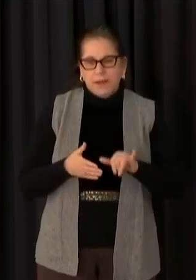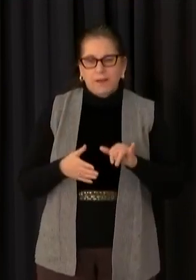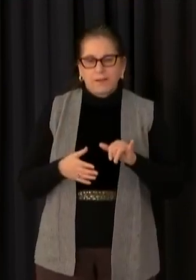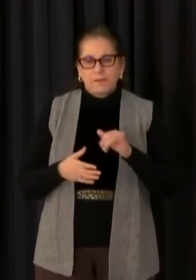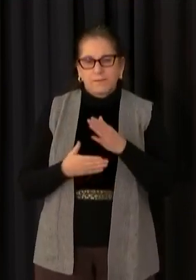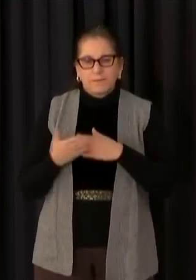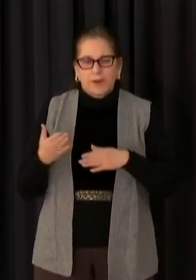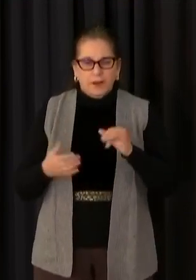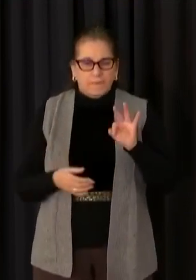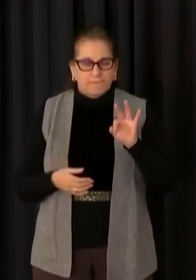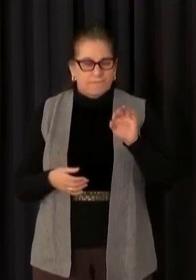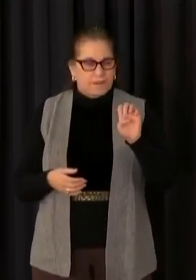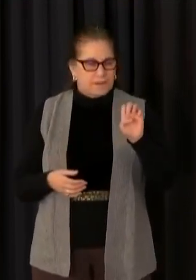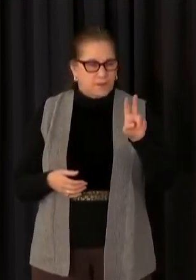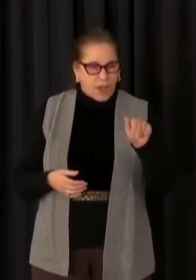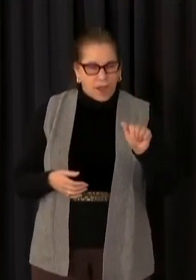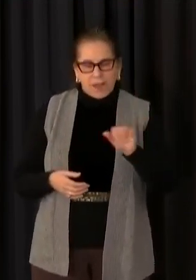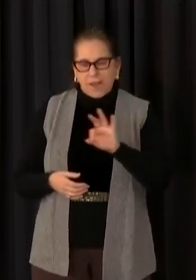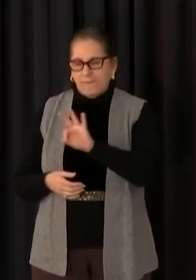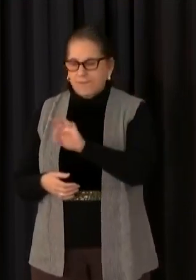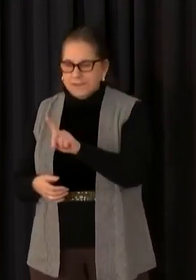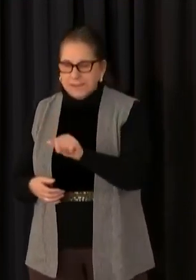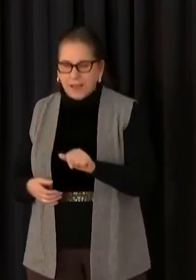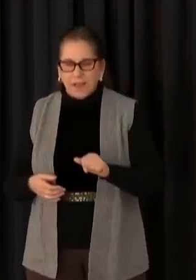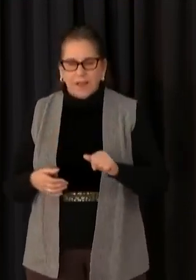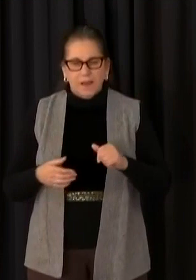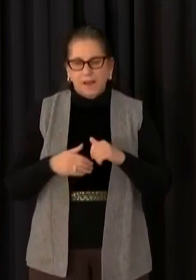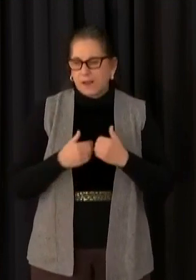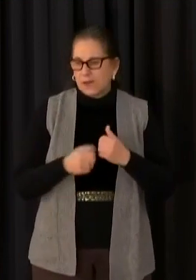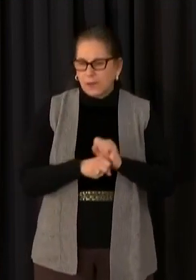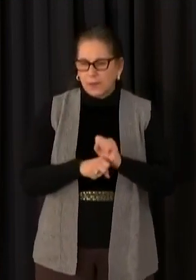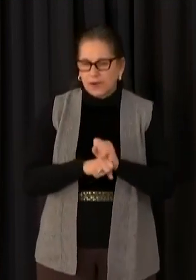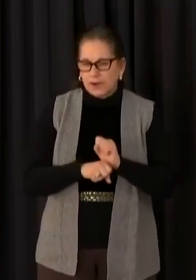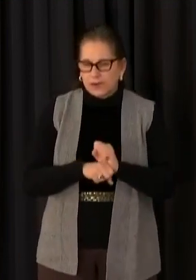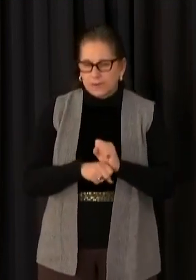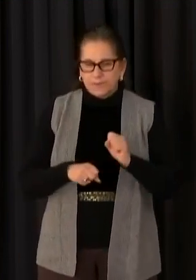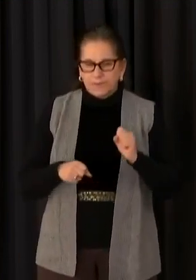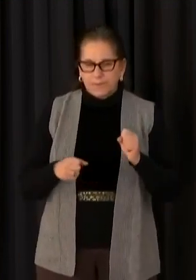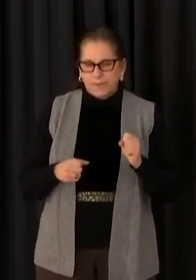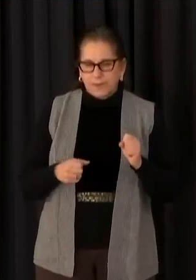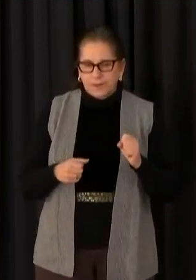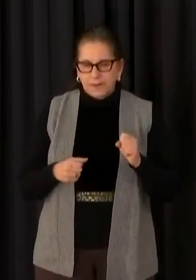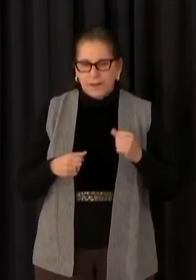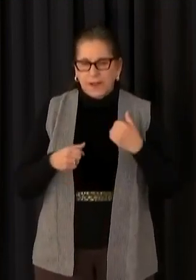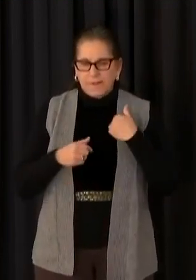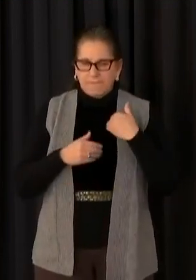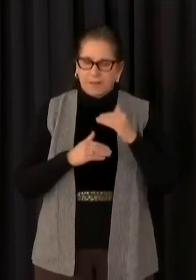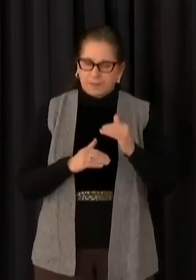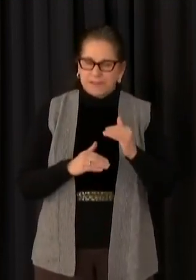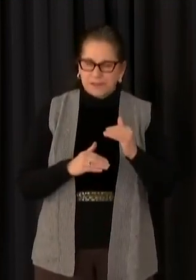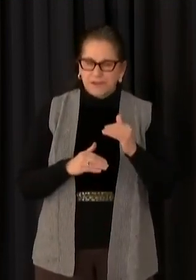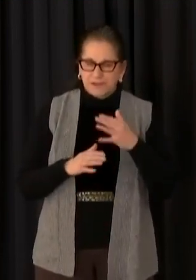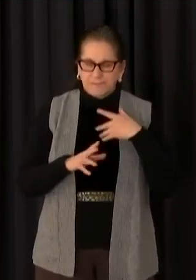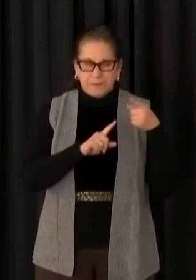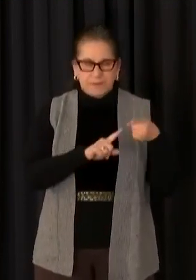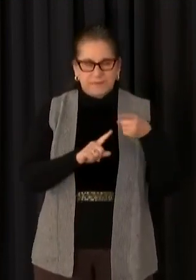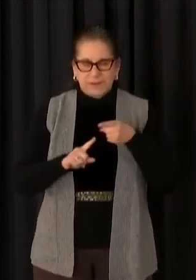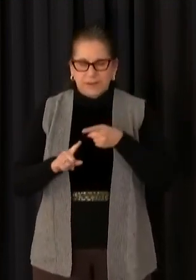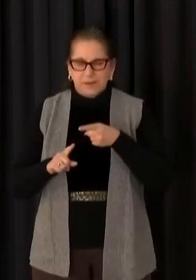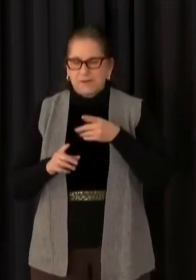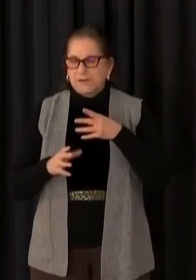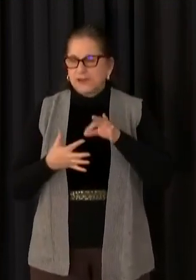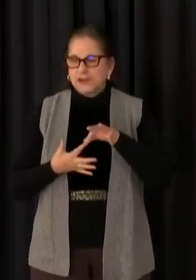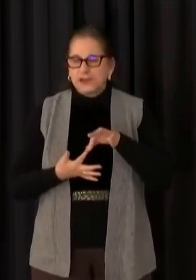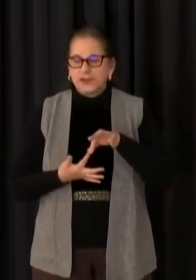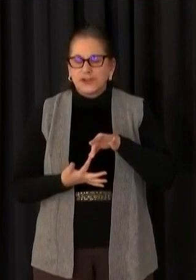EUA approval with some people because I'm really trying to get them to understand why we have certain limitations. We can